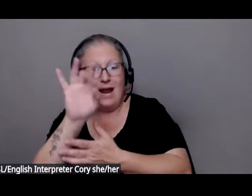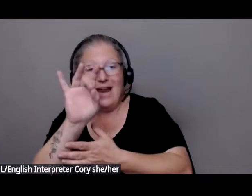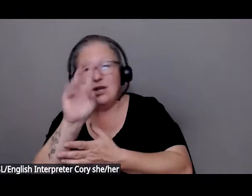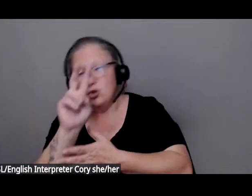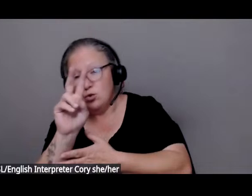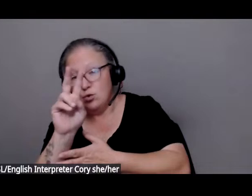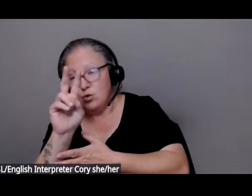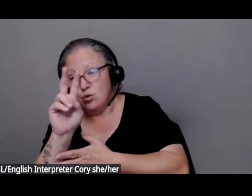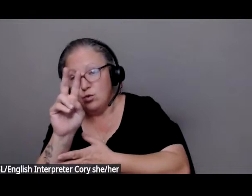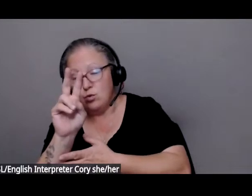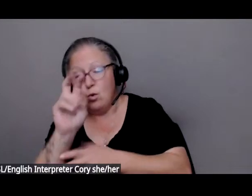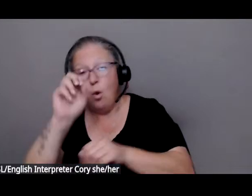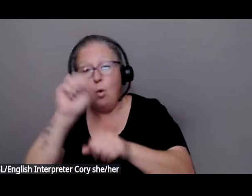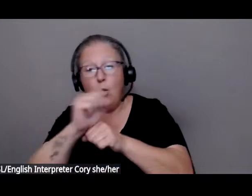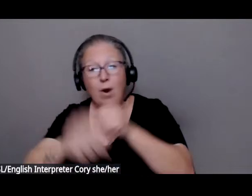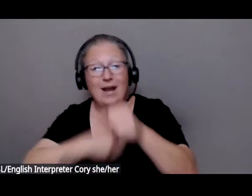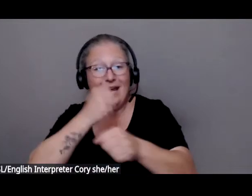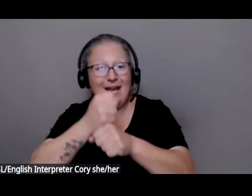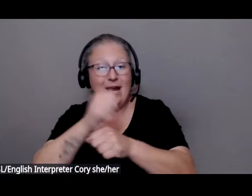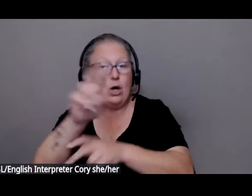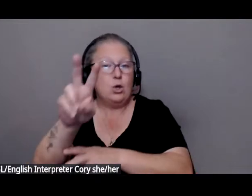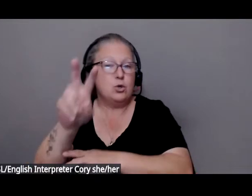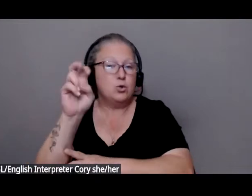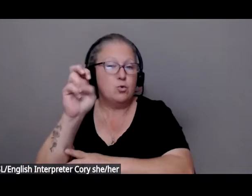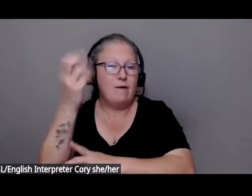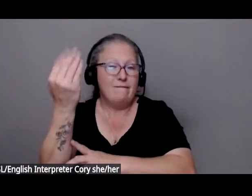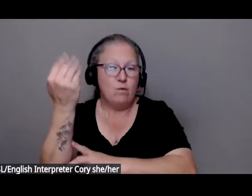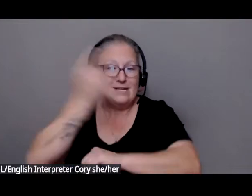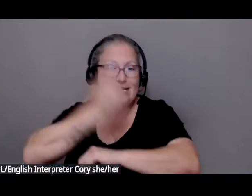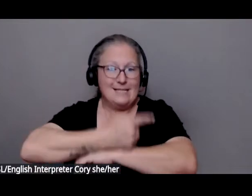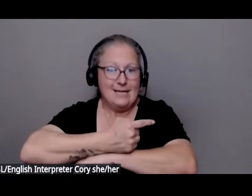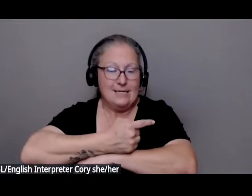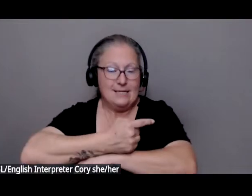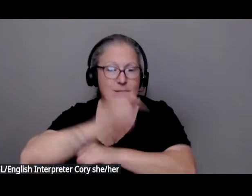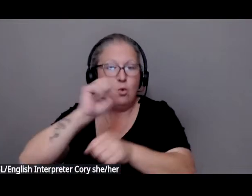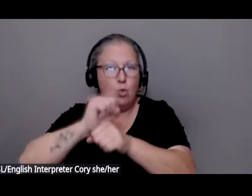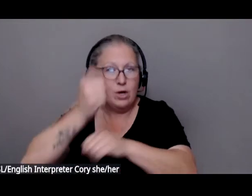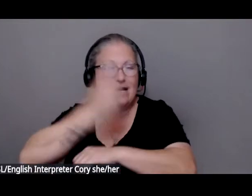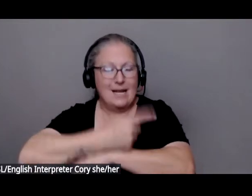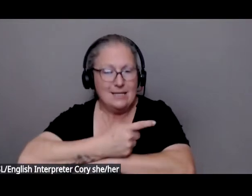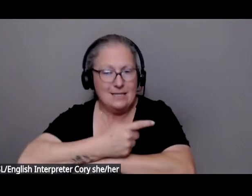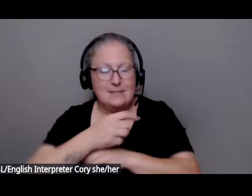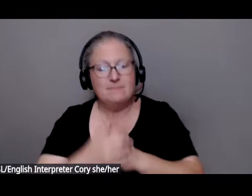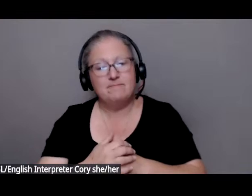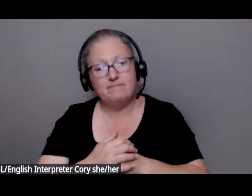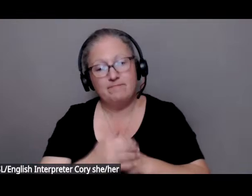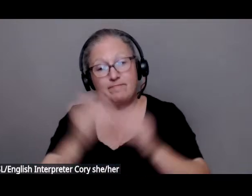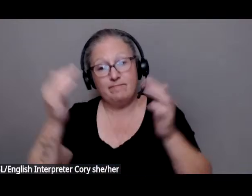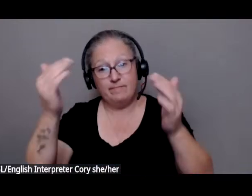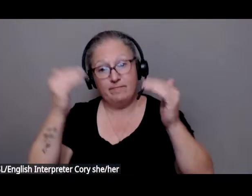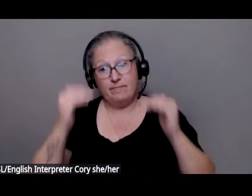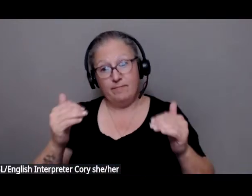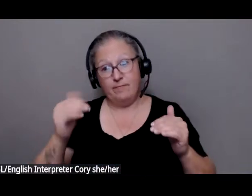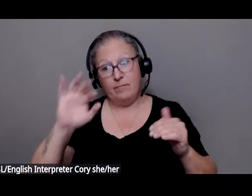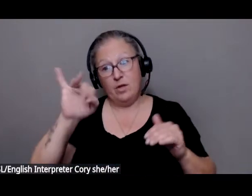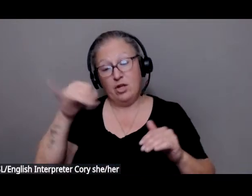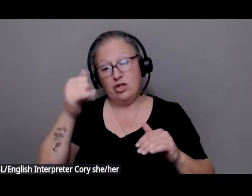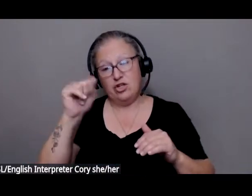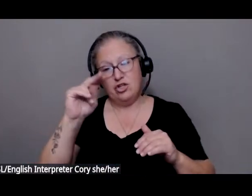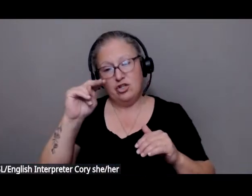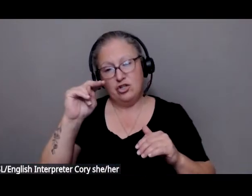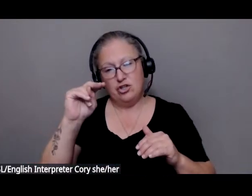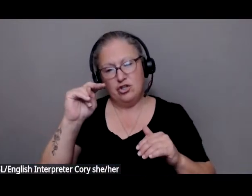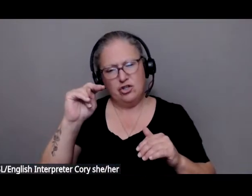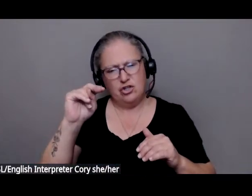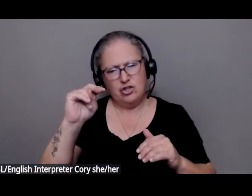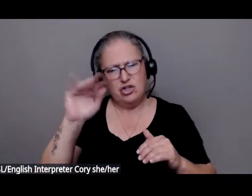$3,482 with a work year of 214 workdays. Next will be James Ortega